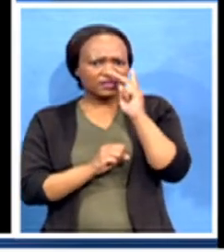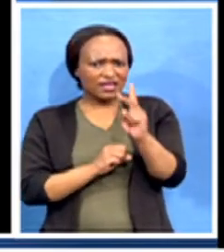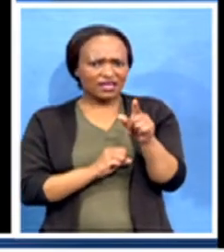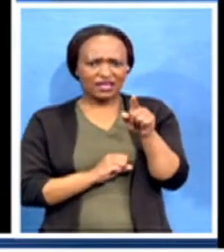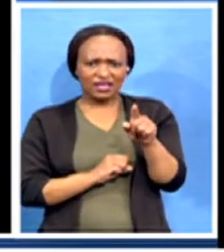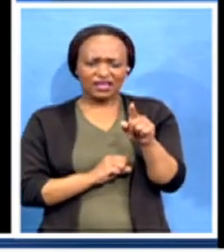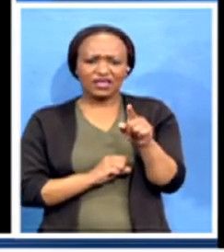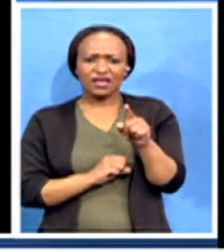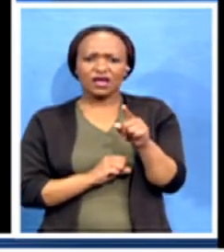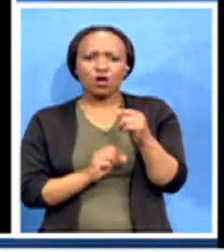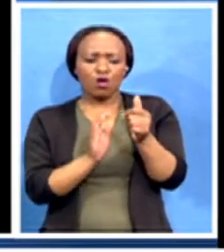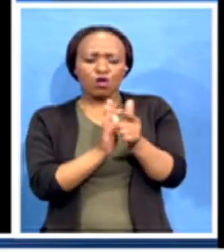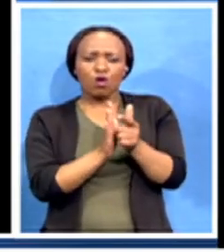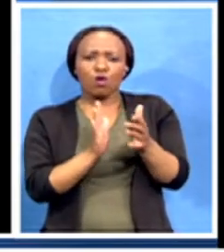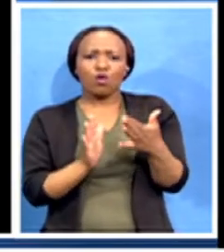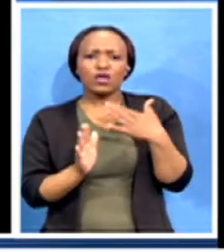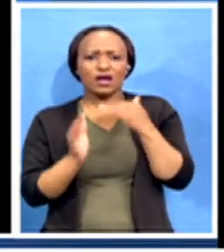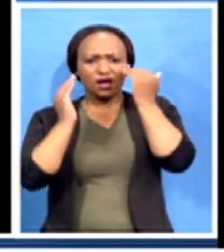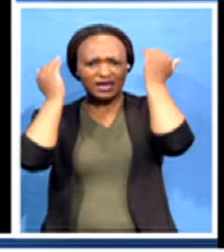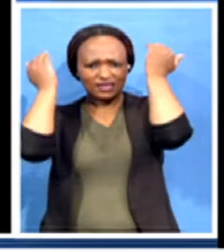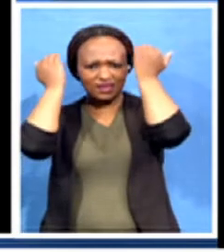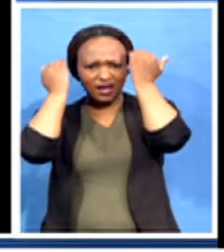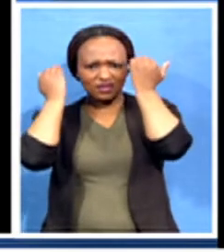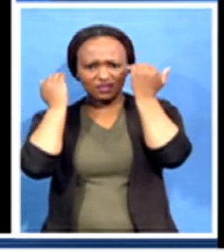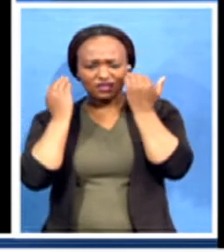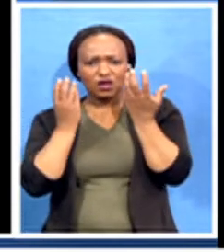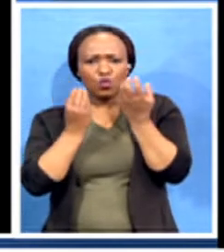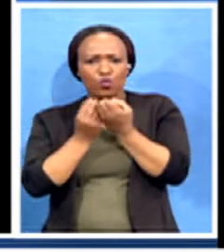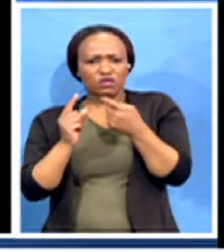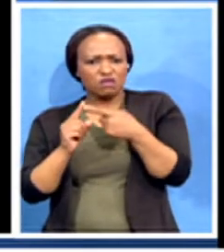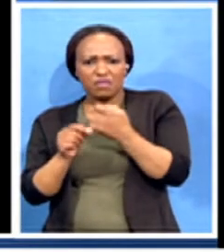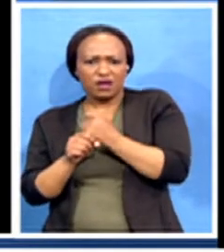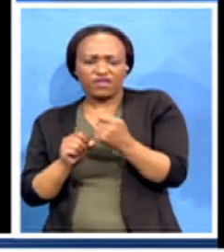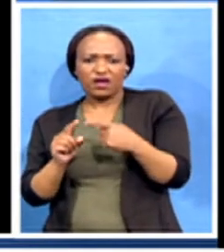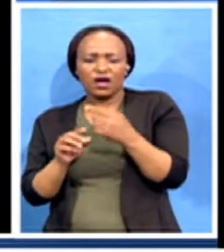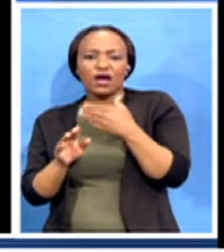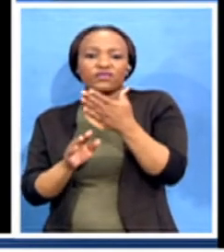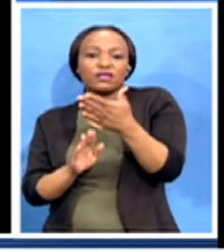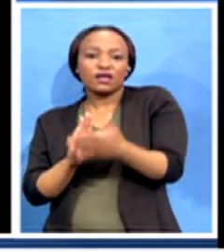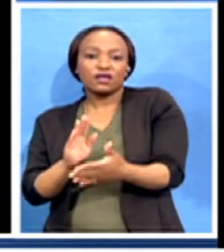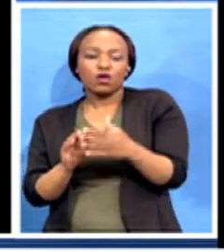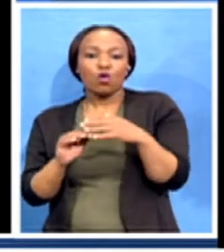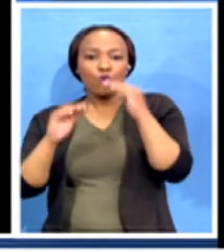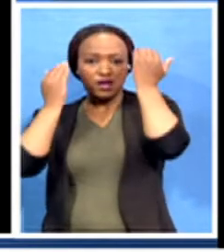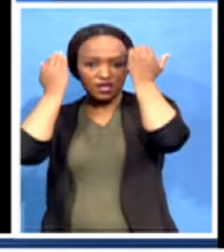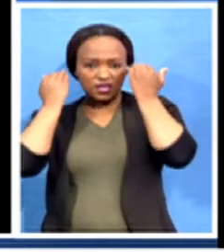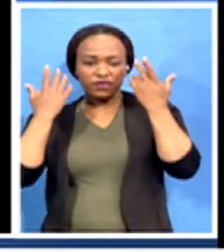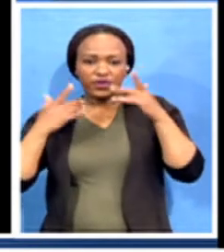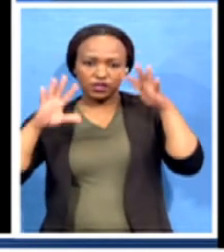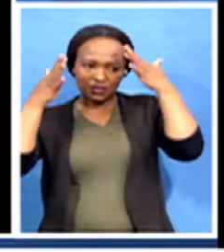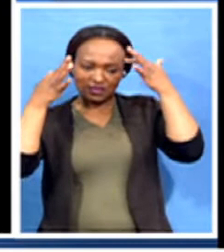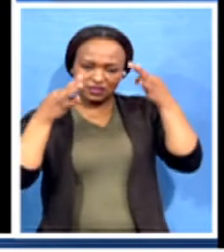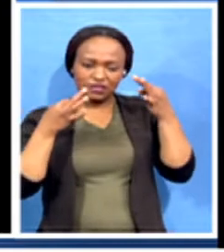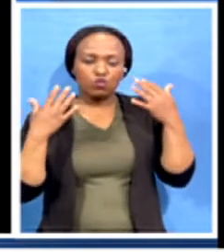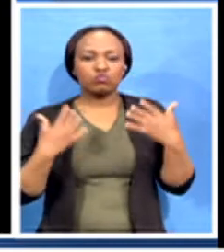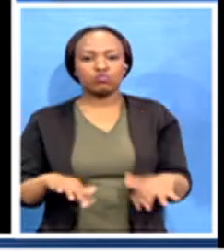to see a lawyer, a judge, weeping at the end of a trial after the judge had passed the judgment.